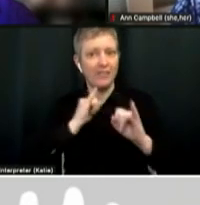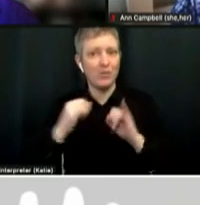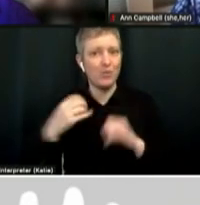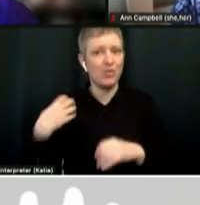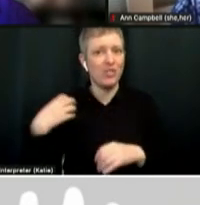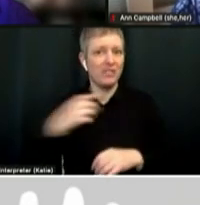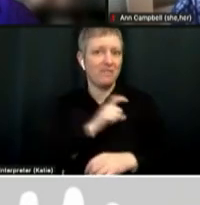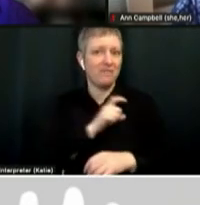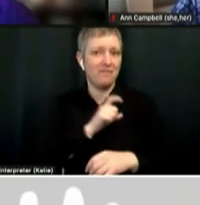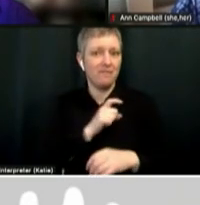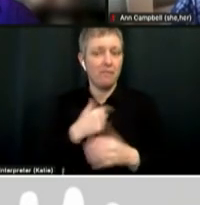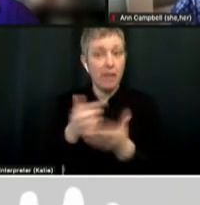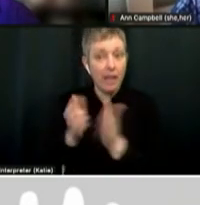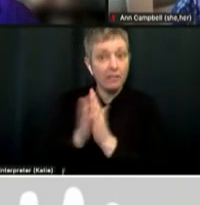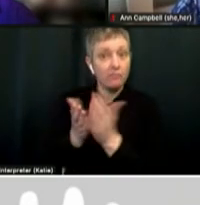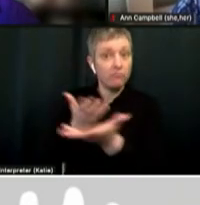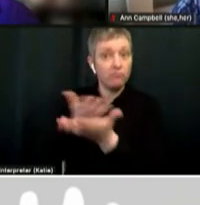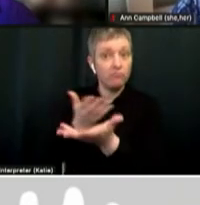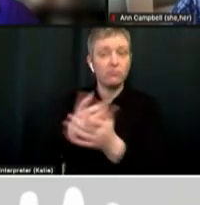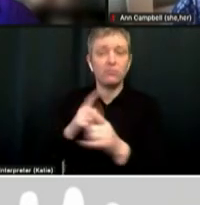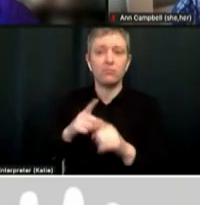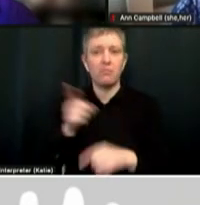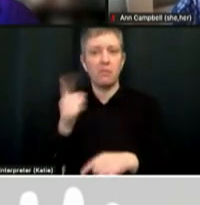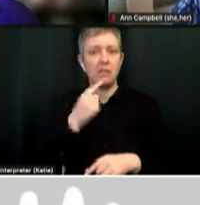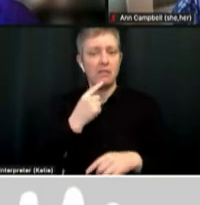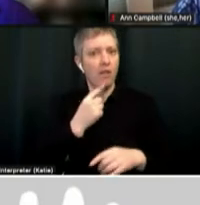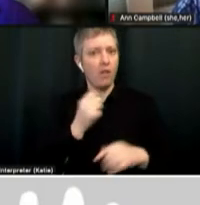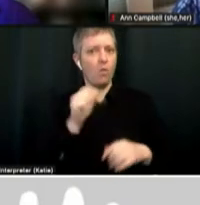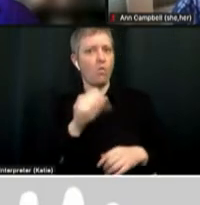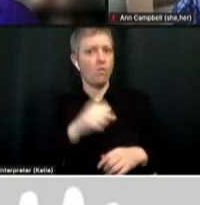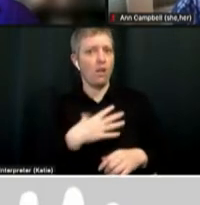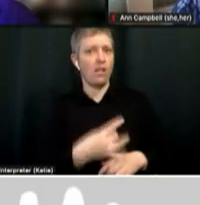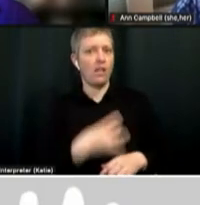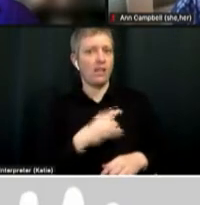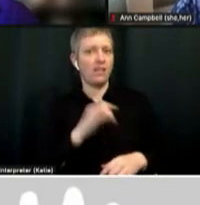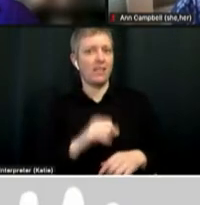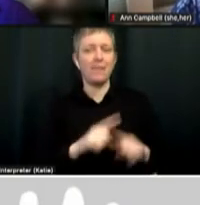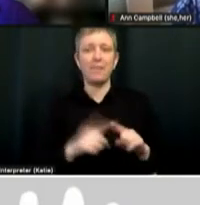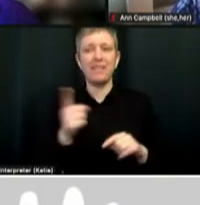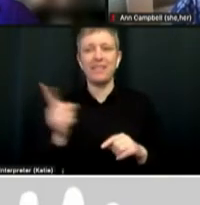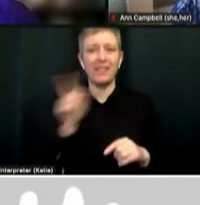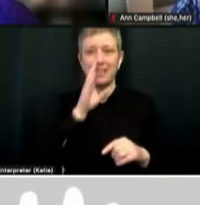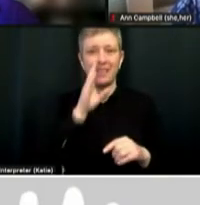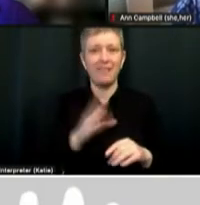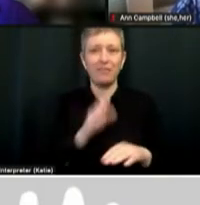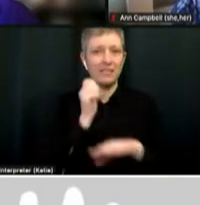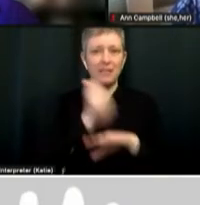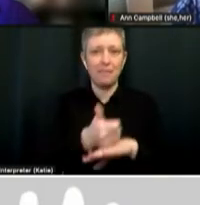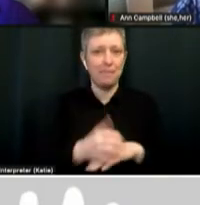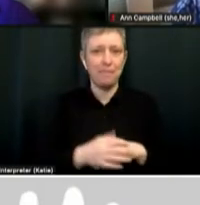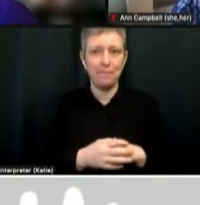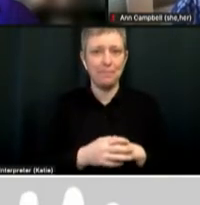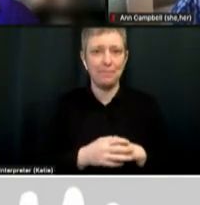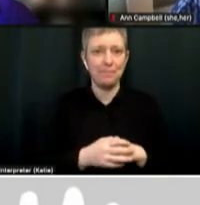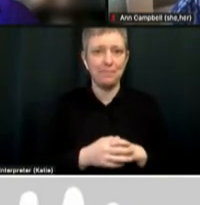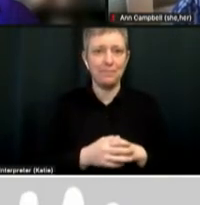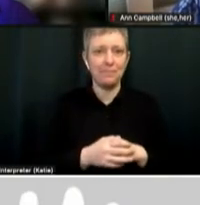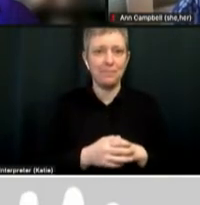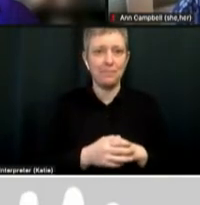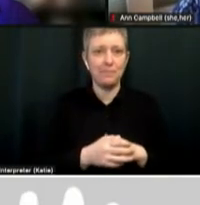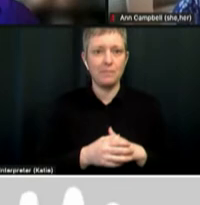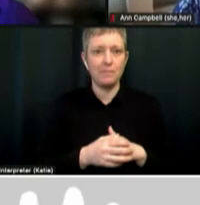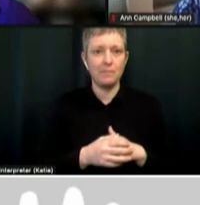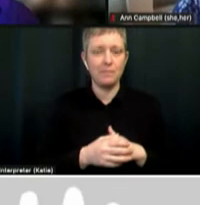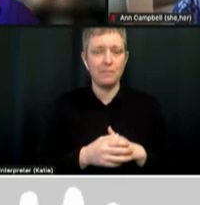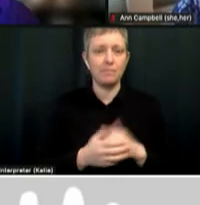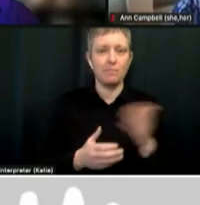implement it as a system, just a one-time survey. What entity do you feel like would be good creating